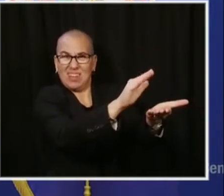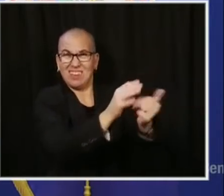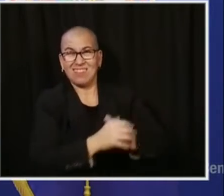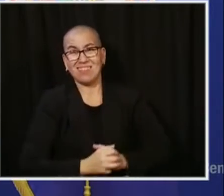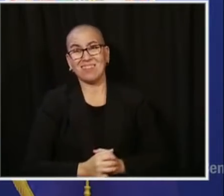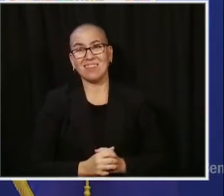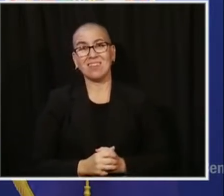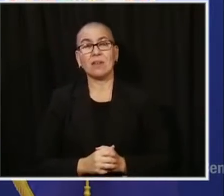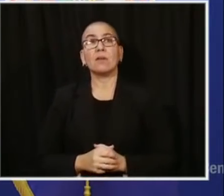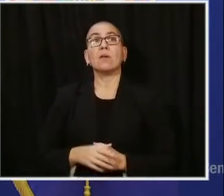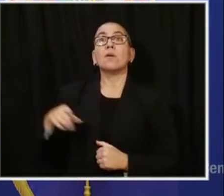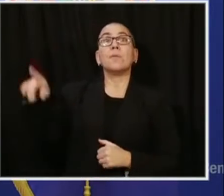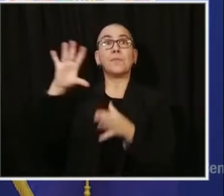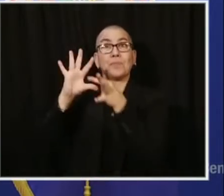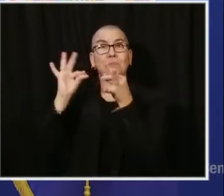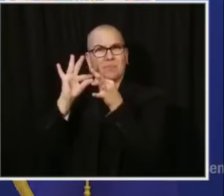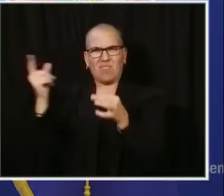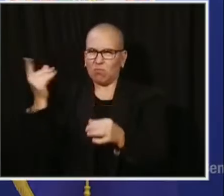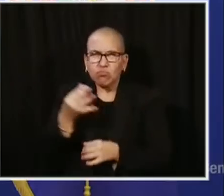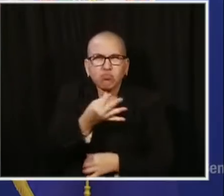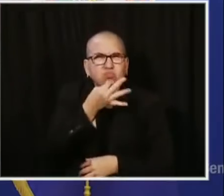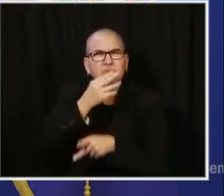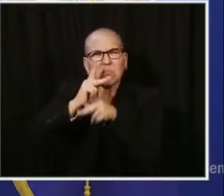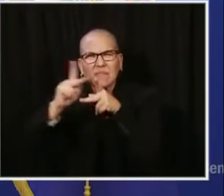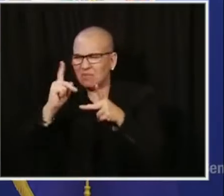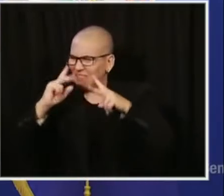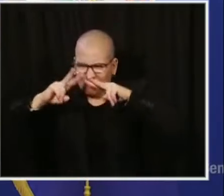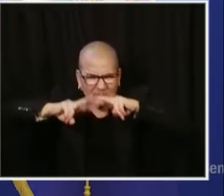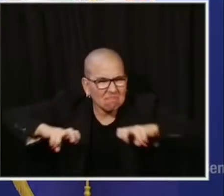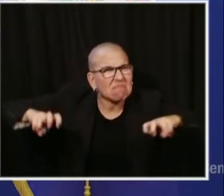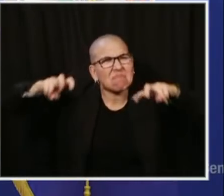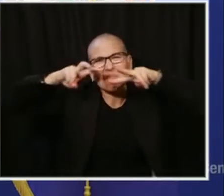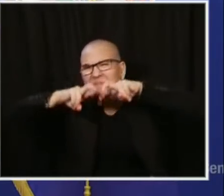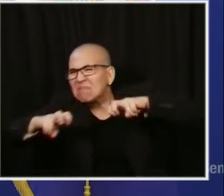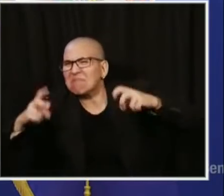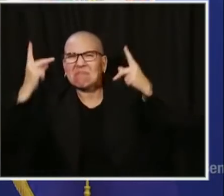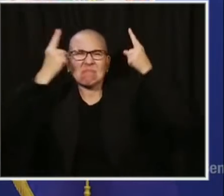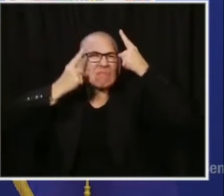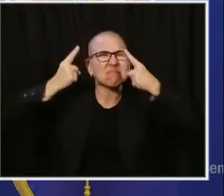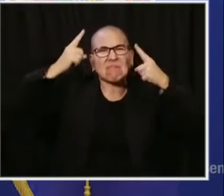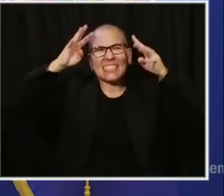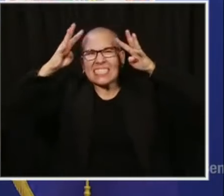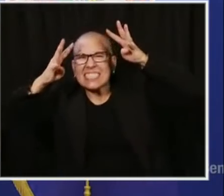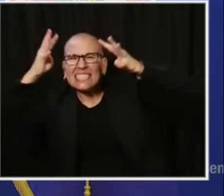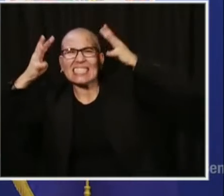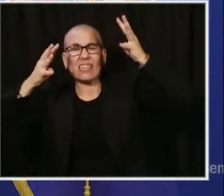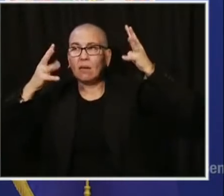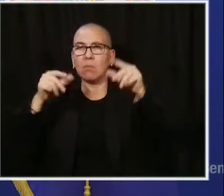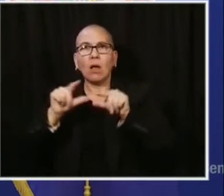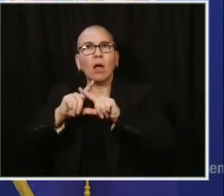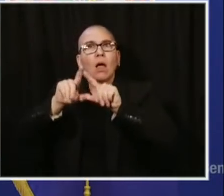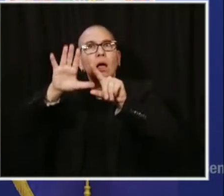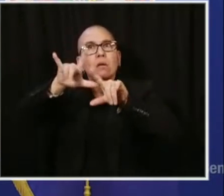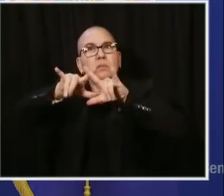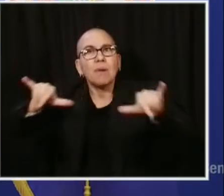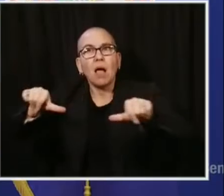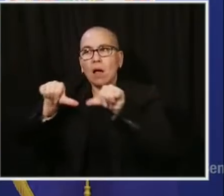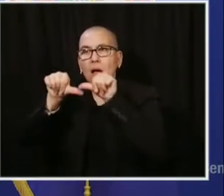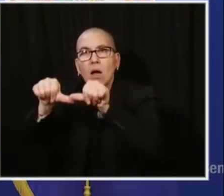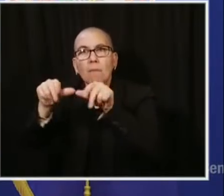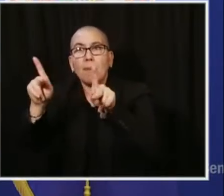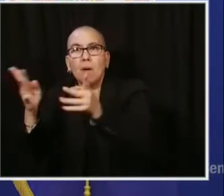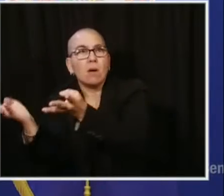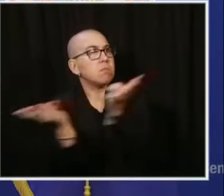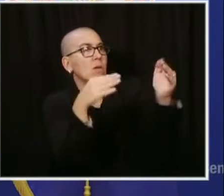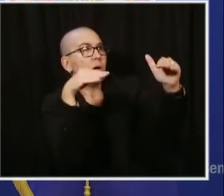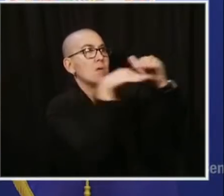to care. But if the volume increases so dramatically, even that 10 to 12% that need hospitalization or that 2